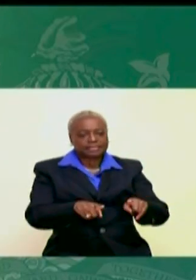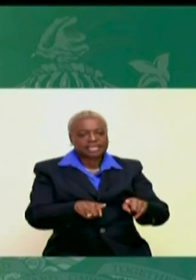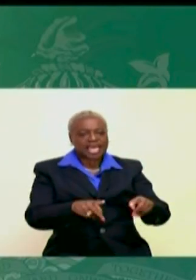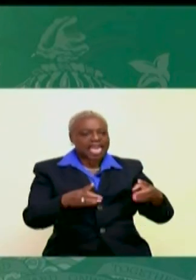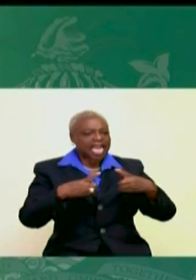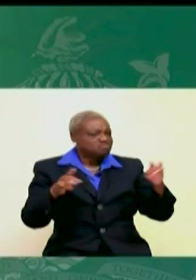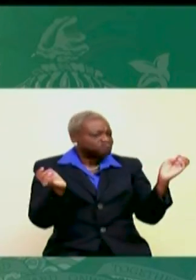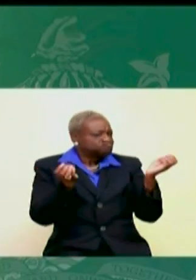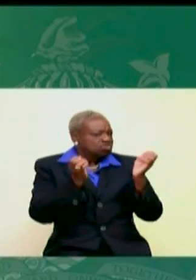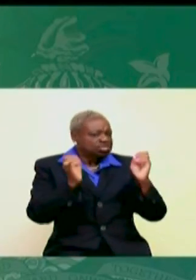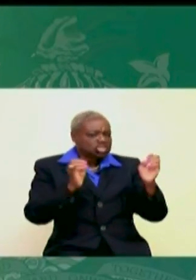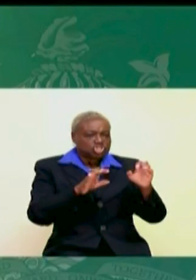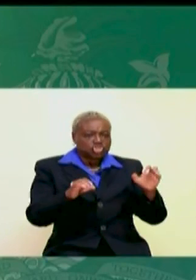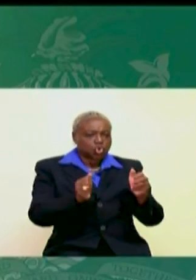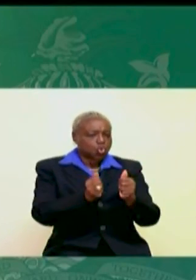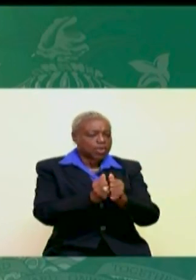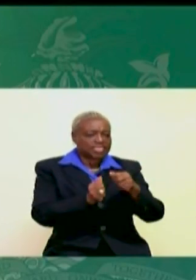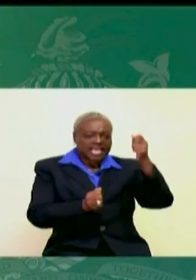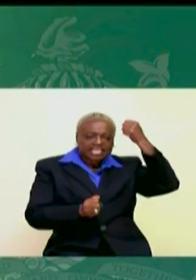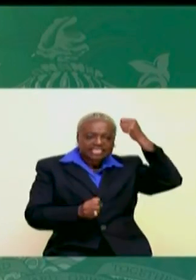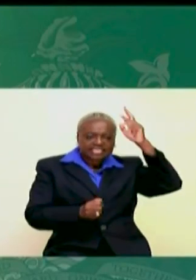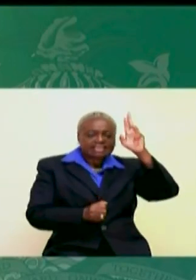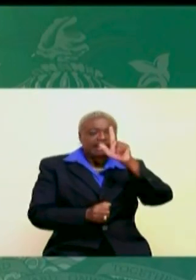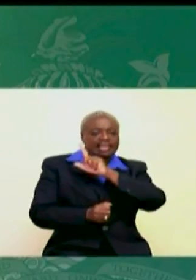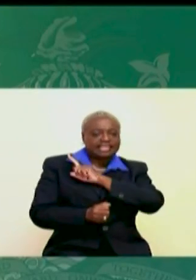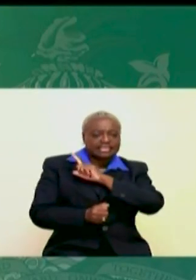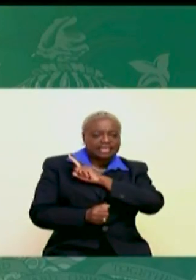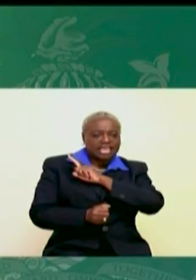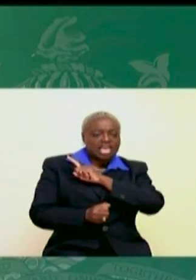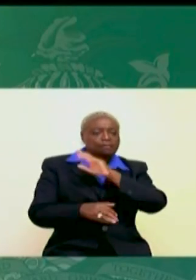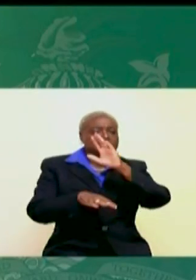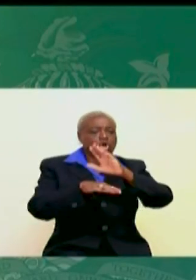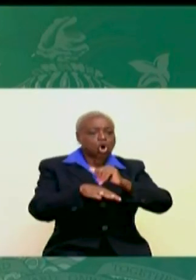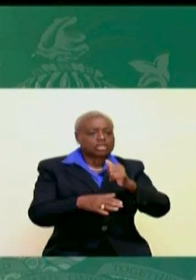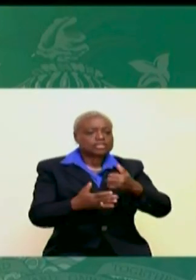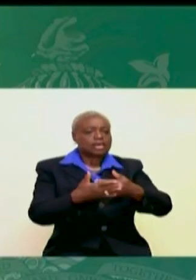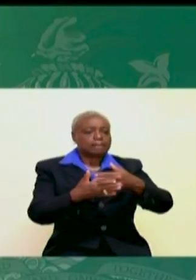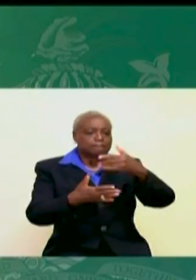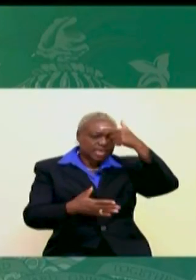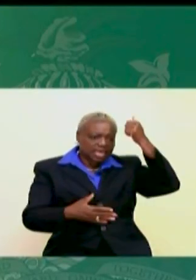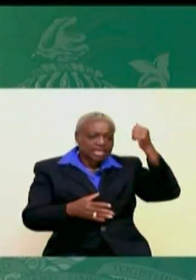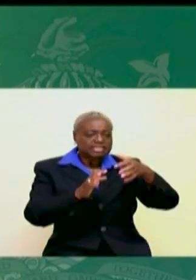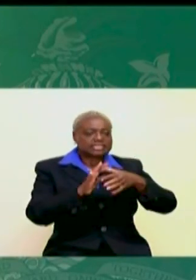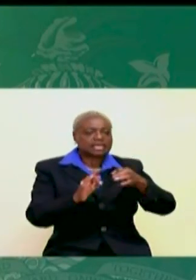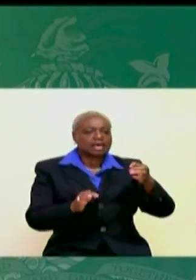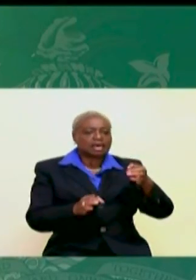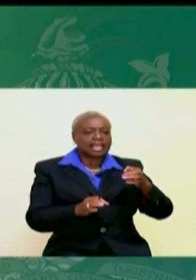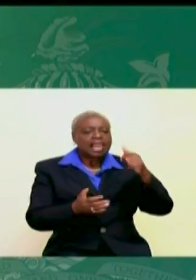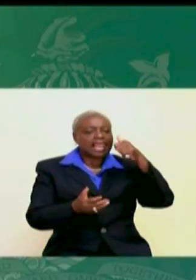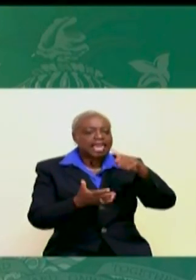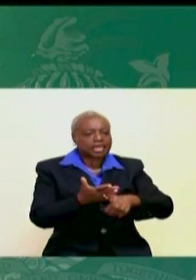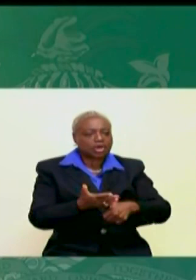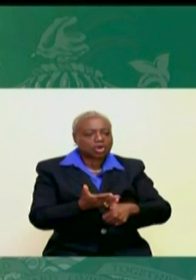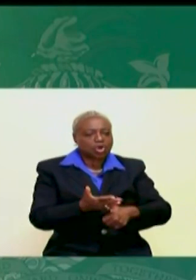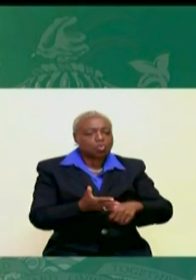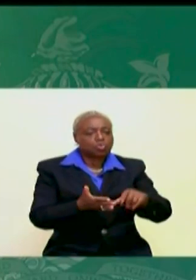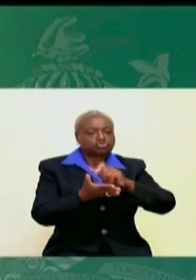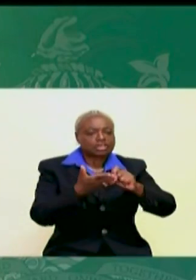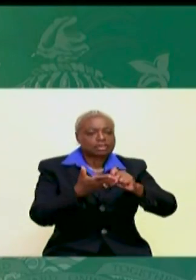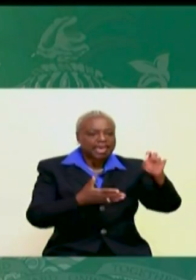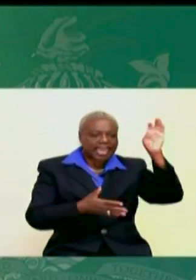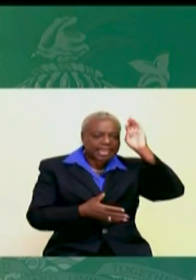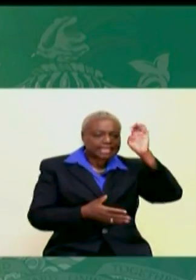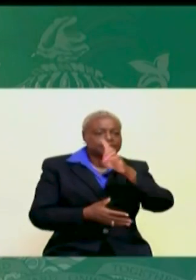Lyndon. The bend or break speech was caused because of a letter written by Eddie and the Pucher son that was printed in the